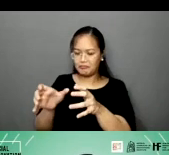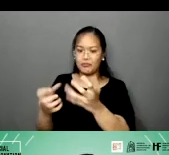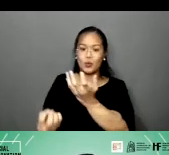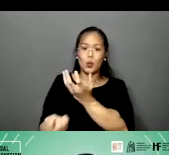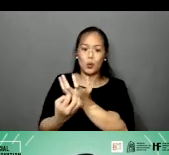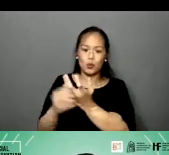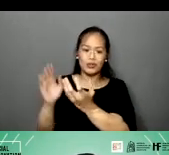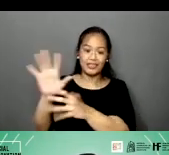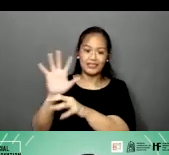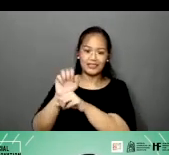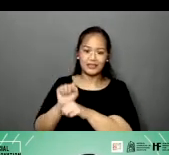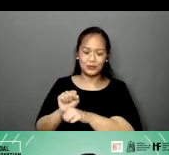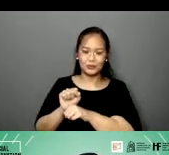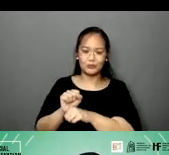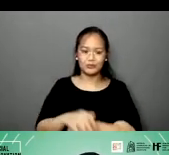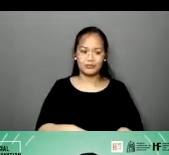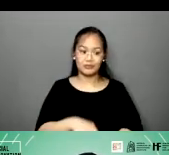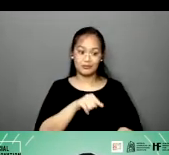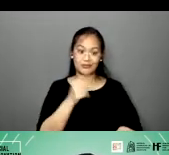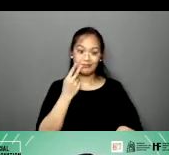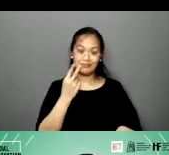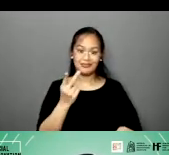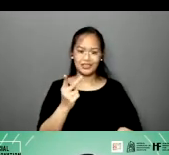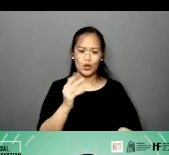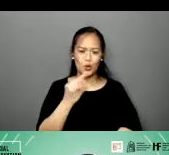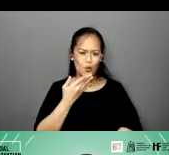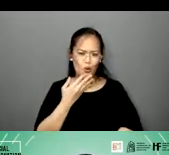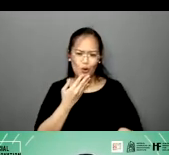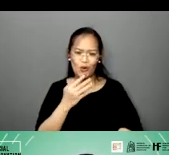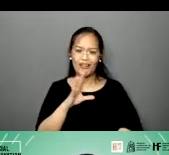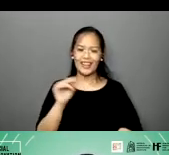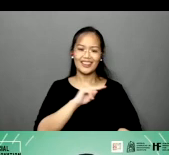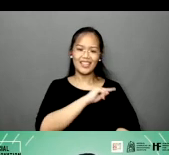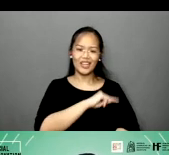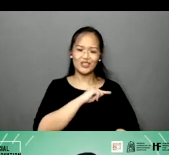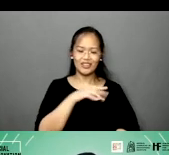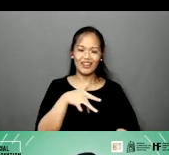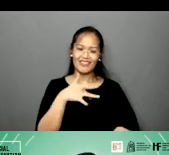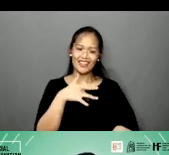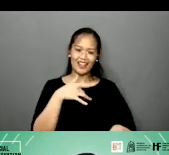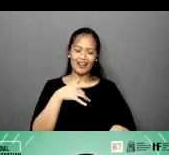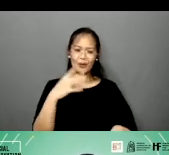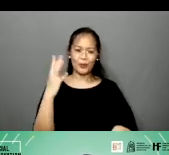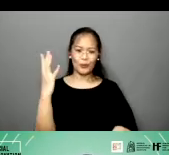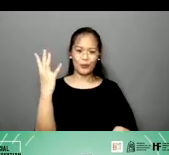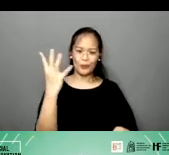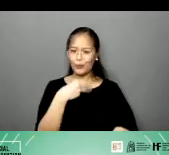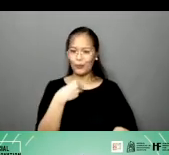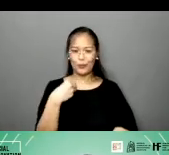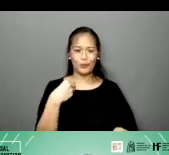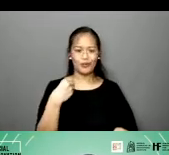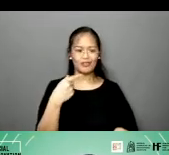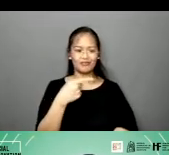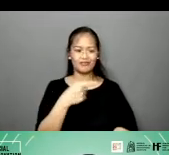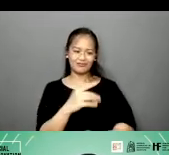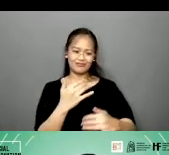present, the color of the bamboo, the natural feel of the material, as well as the minimal use of graphics, it all